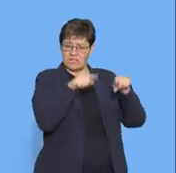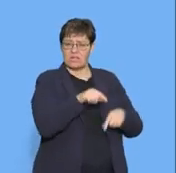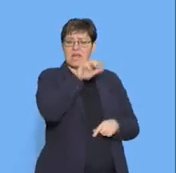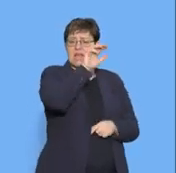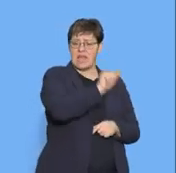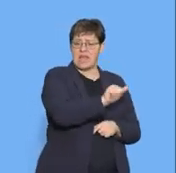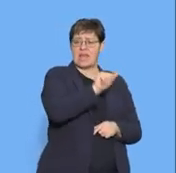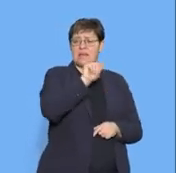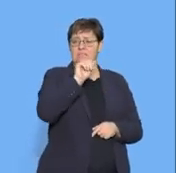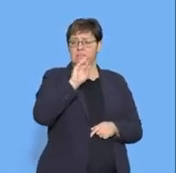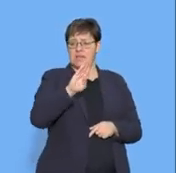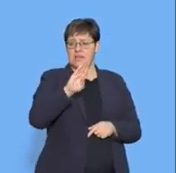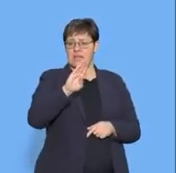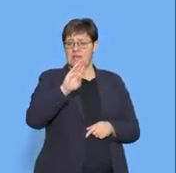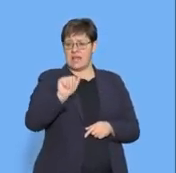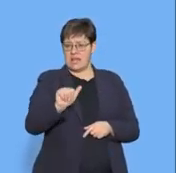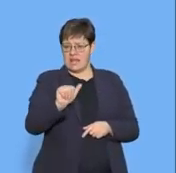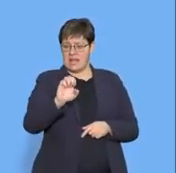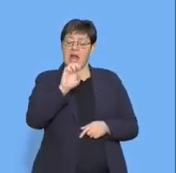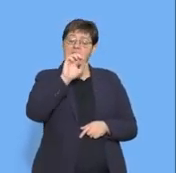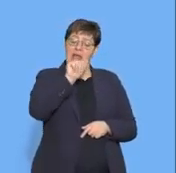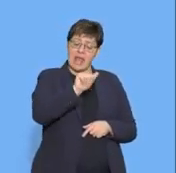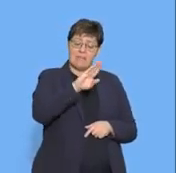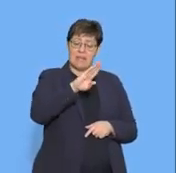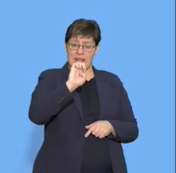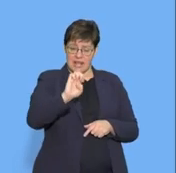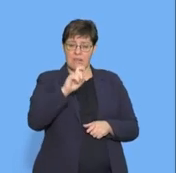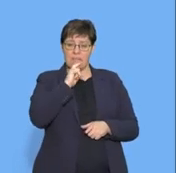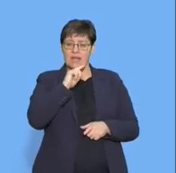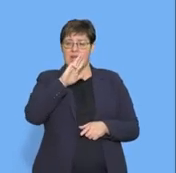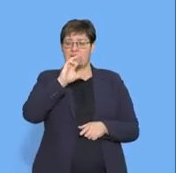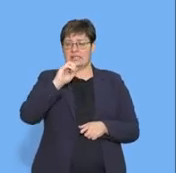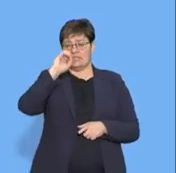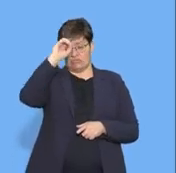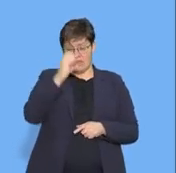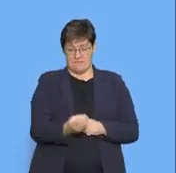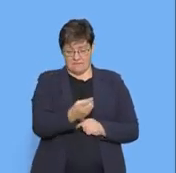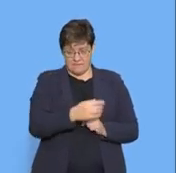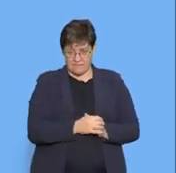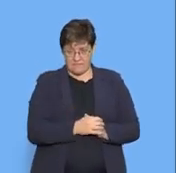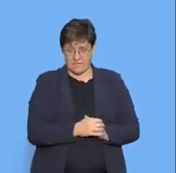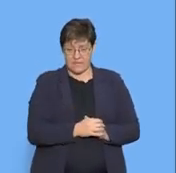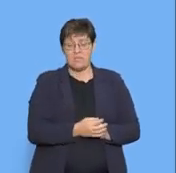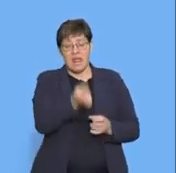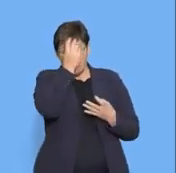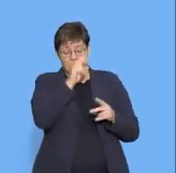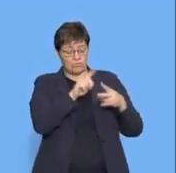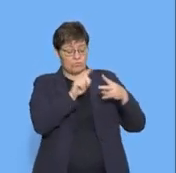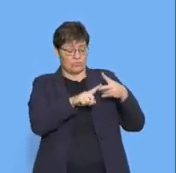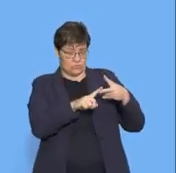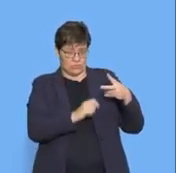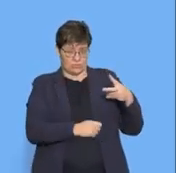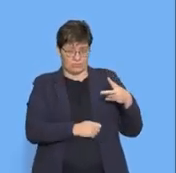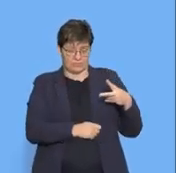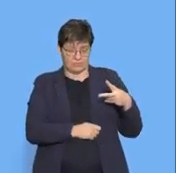Our first triangle is triangle ABE, and triangle ABE is a right angle triangle, and we have 2